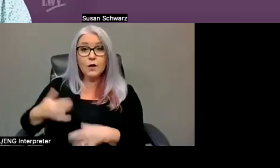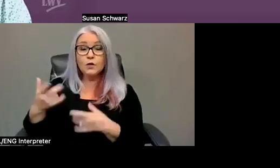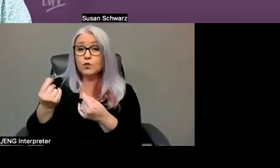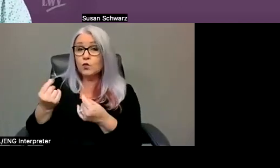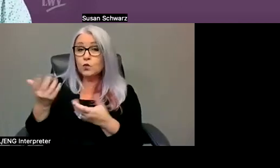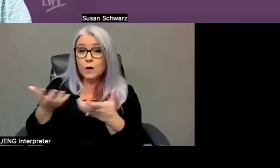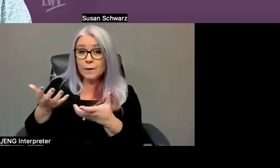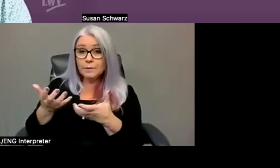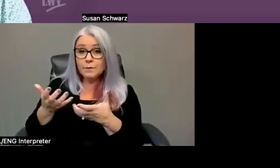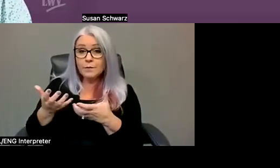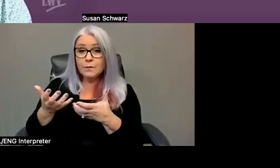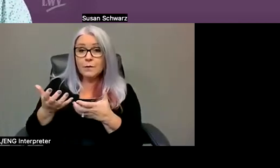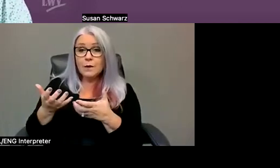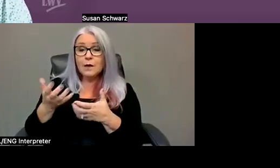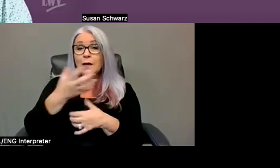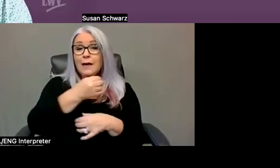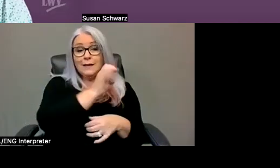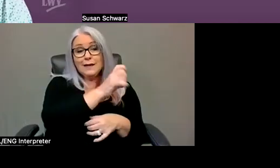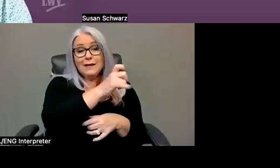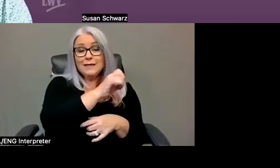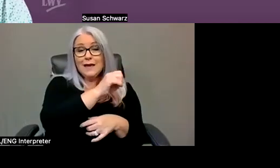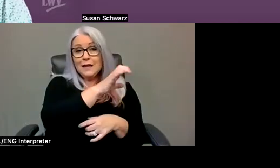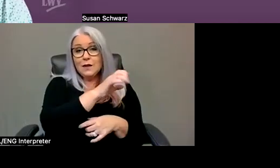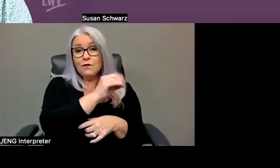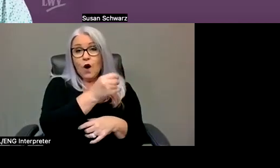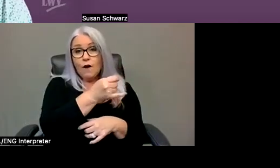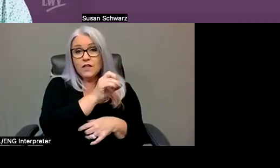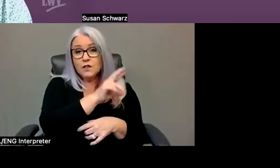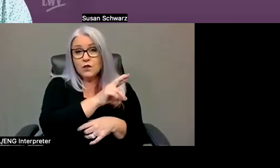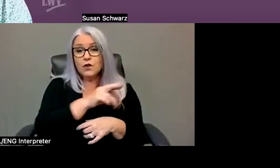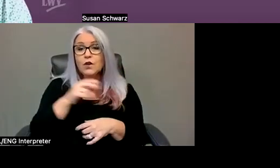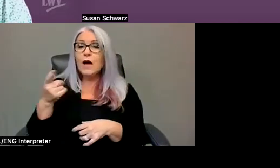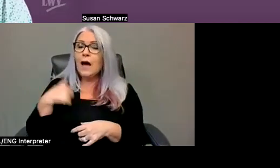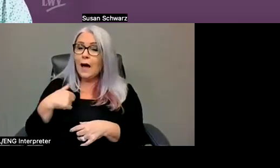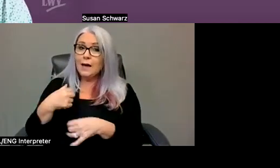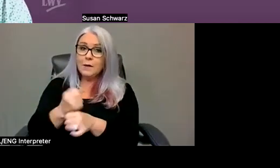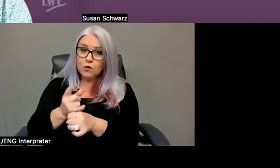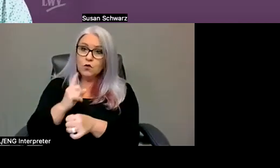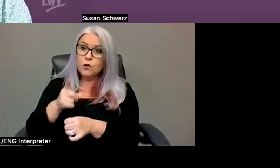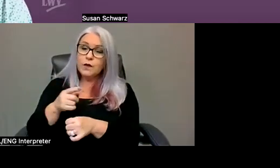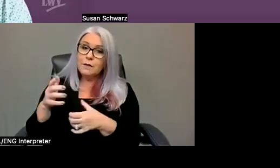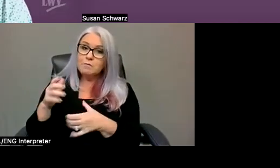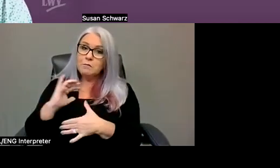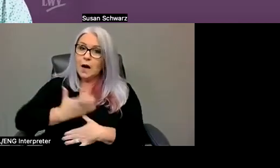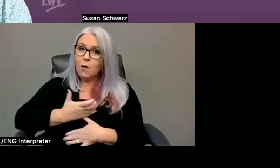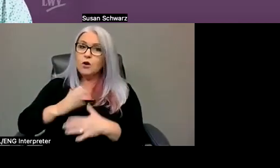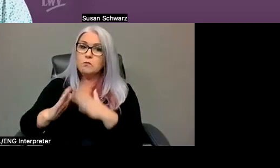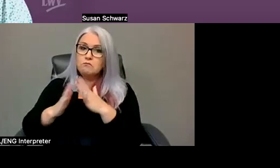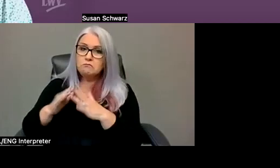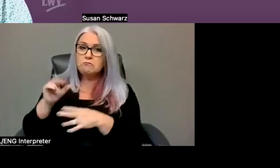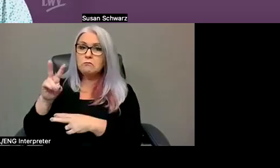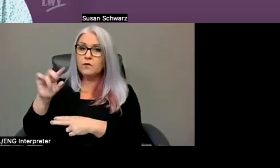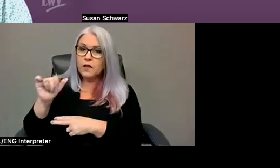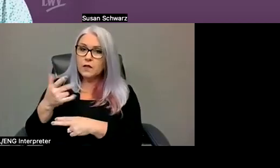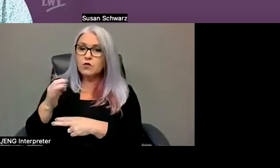as the chief executive officer, is to make sure that the village is running well. So to that